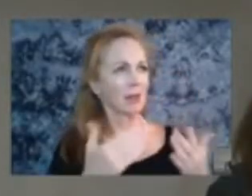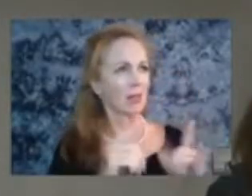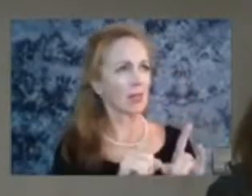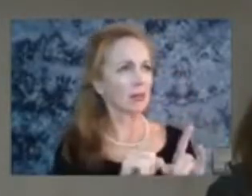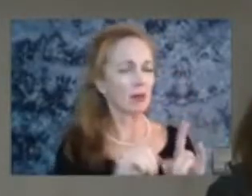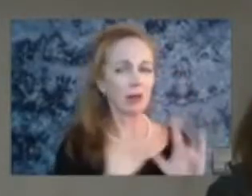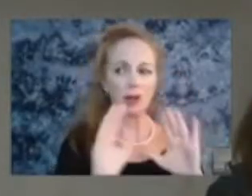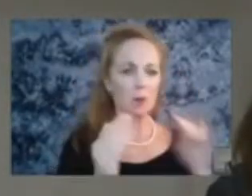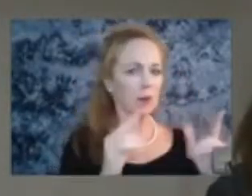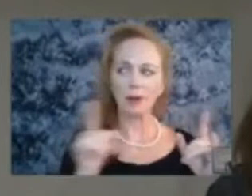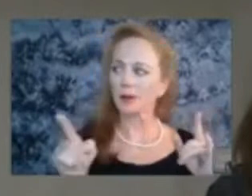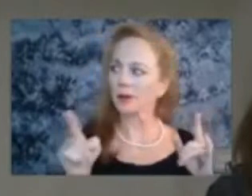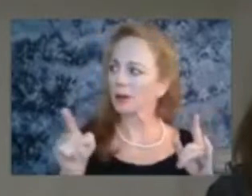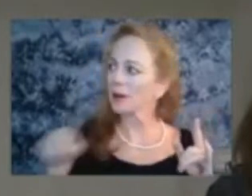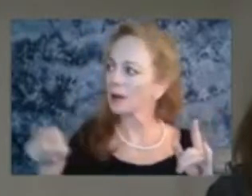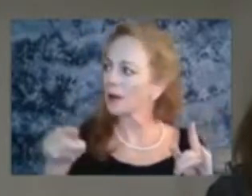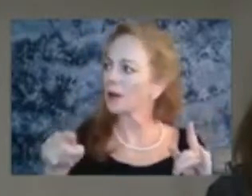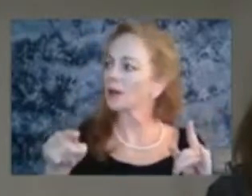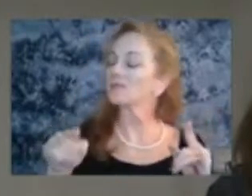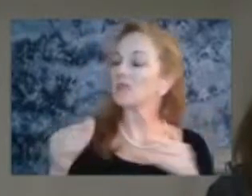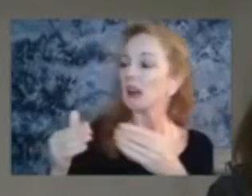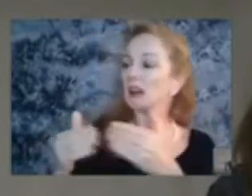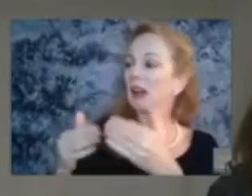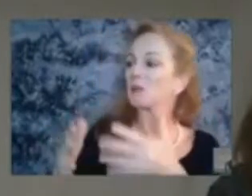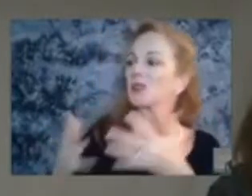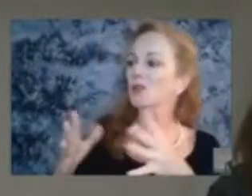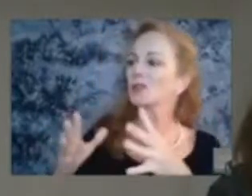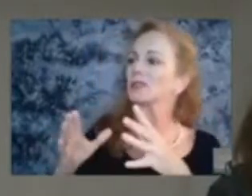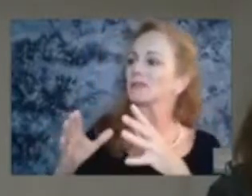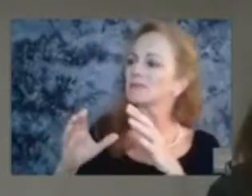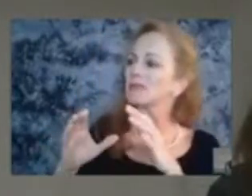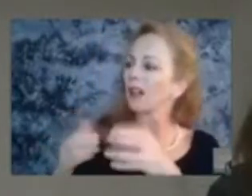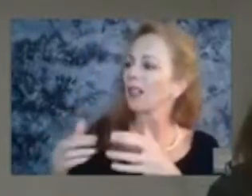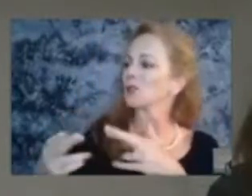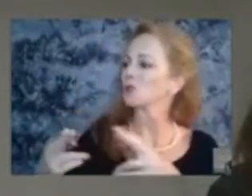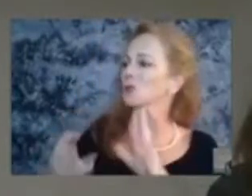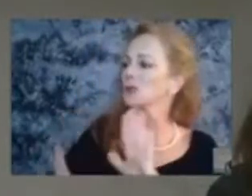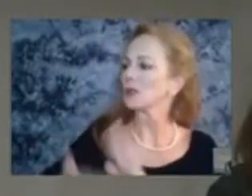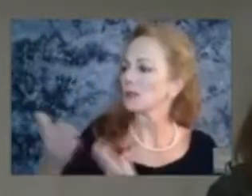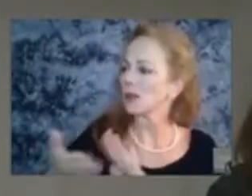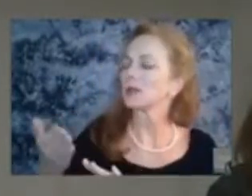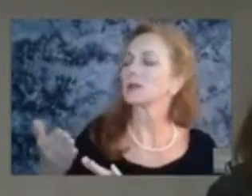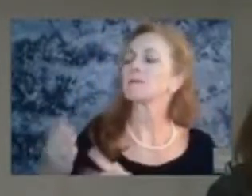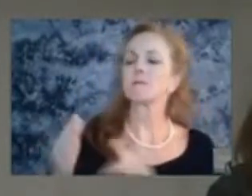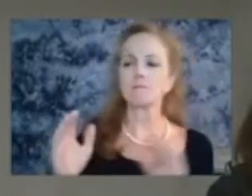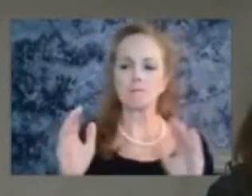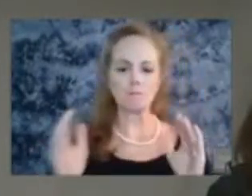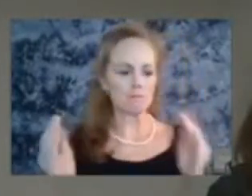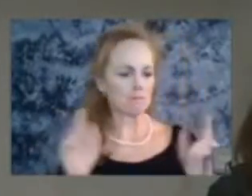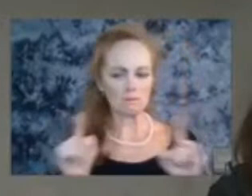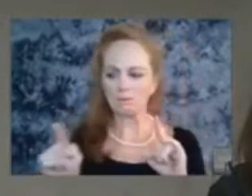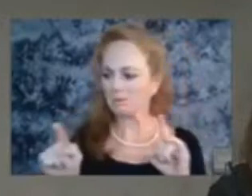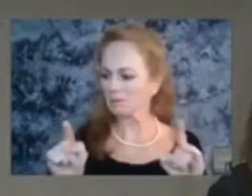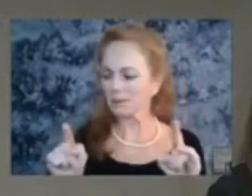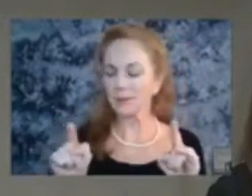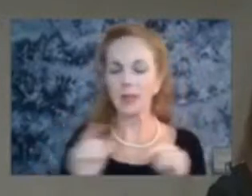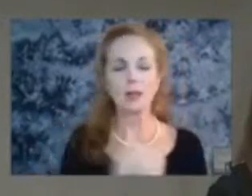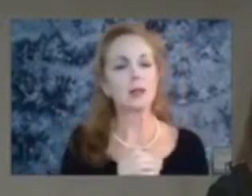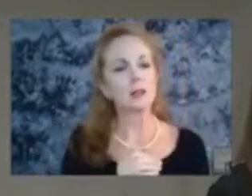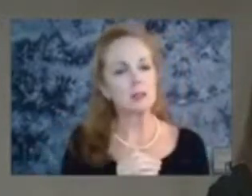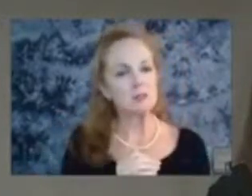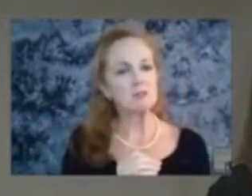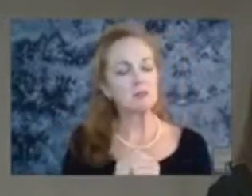already in-person classes and operating. And one thing I think is interesting, just to put this in context, Dr. Cohen, as you mentioned